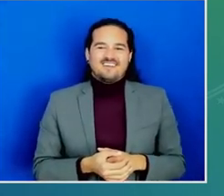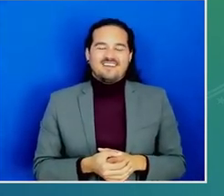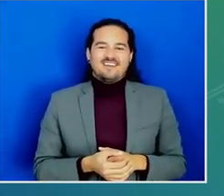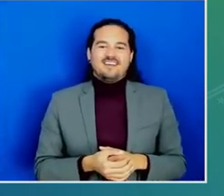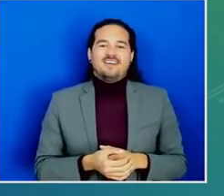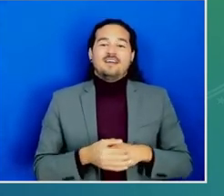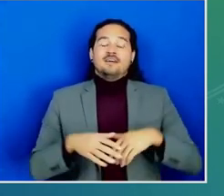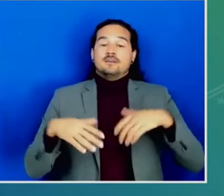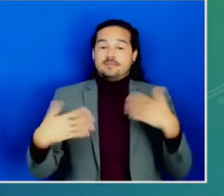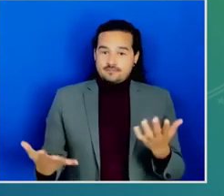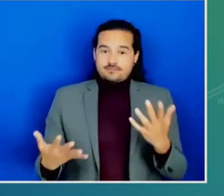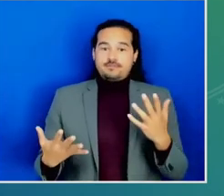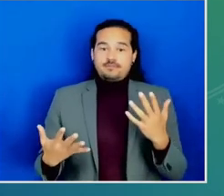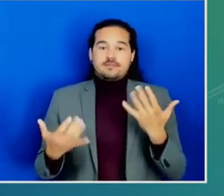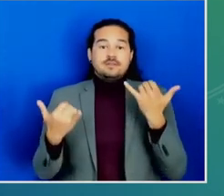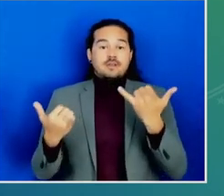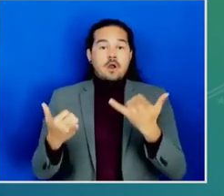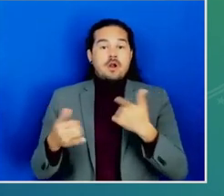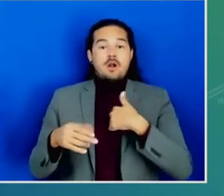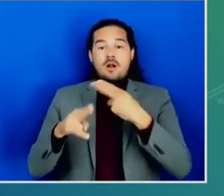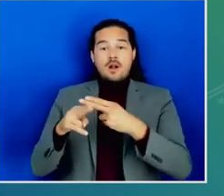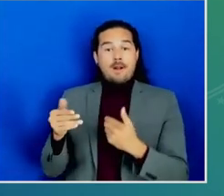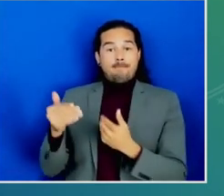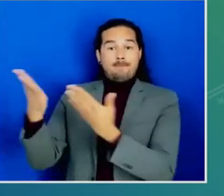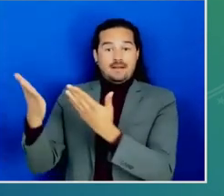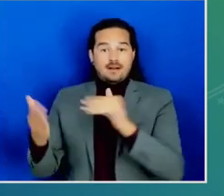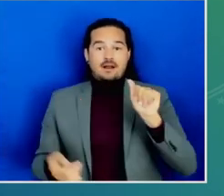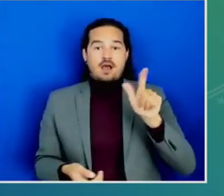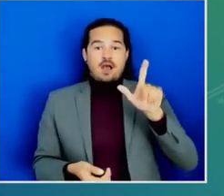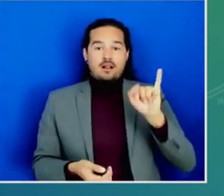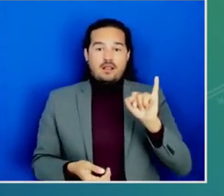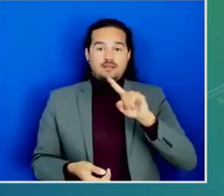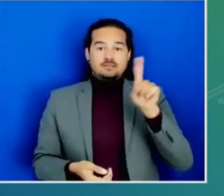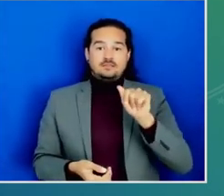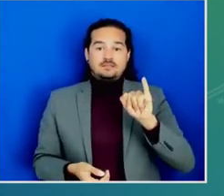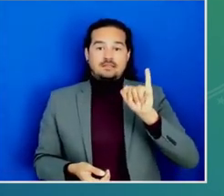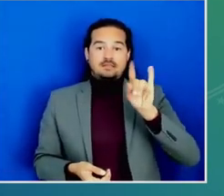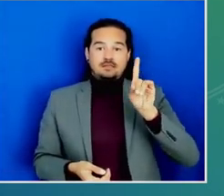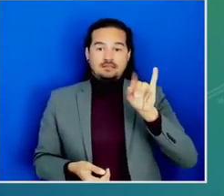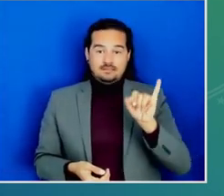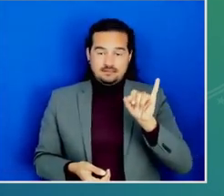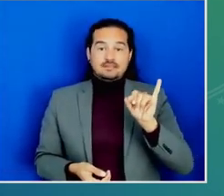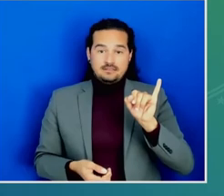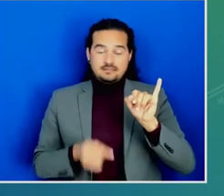to serve as our national climate advisor, I appoint Ali